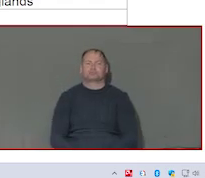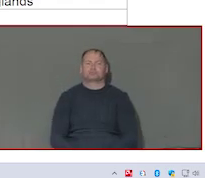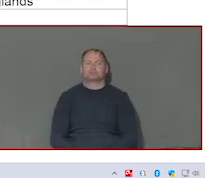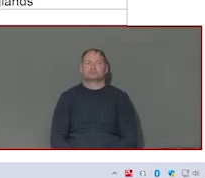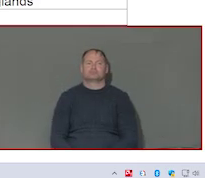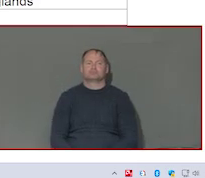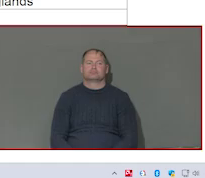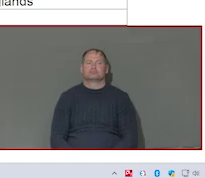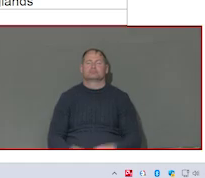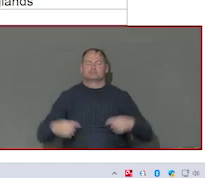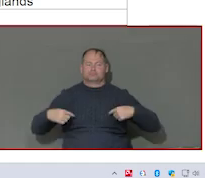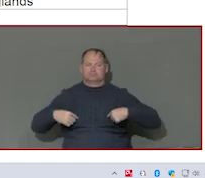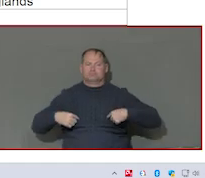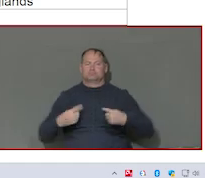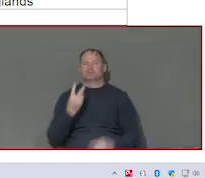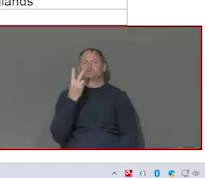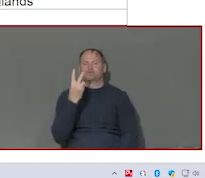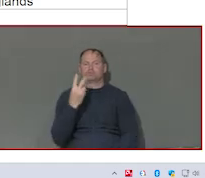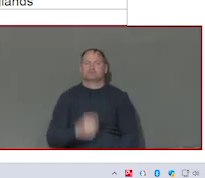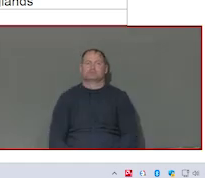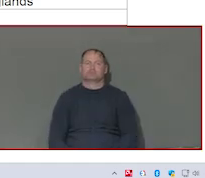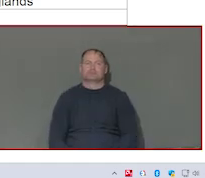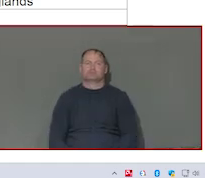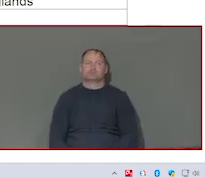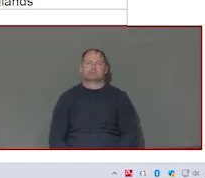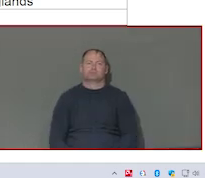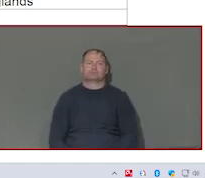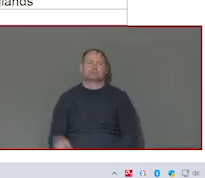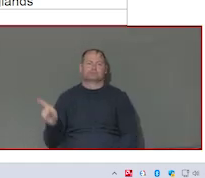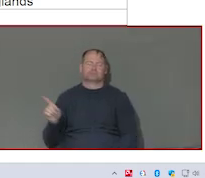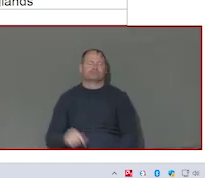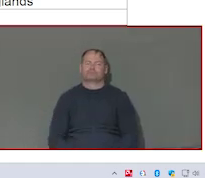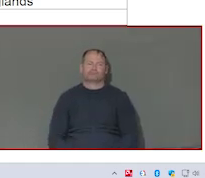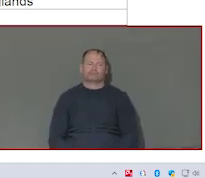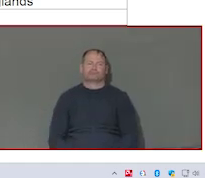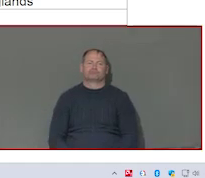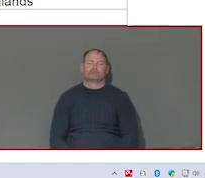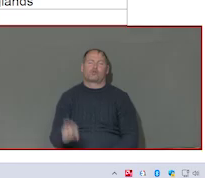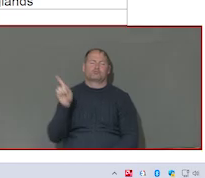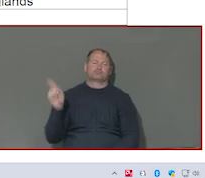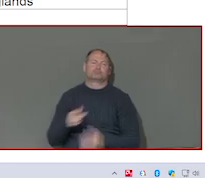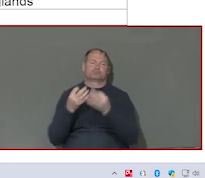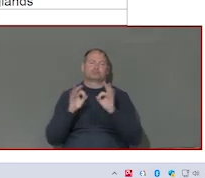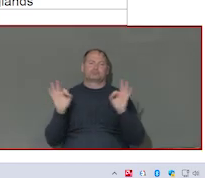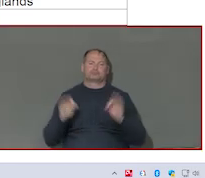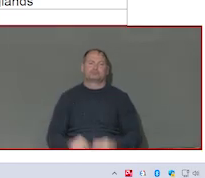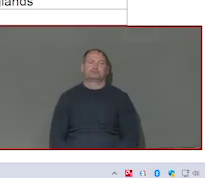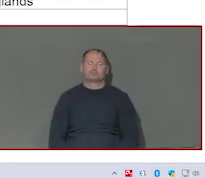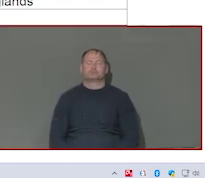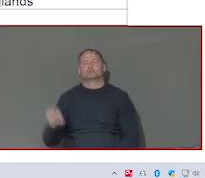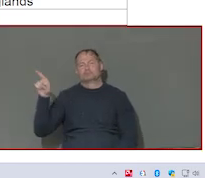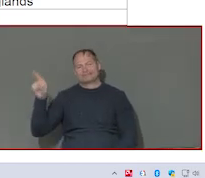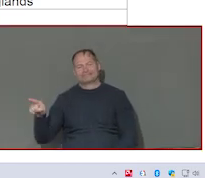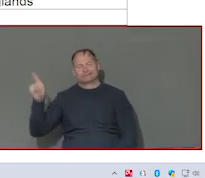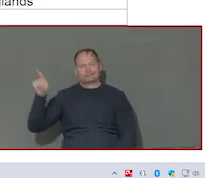2 teeth, not 2 mammary glands. Freely rotating arms, not rotating arms, and